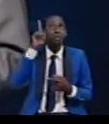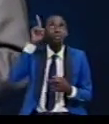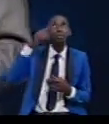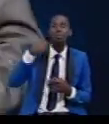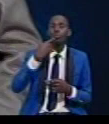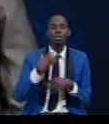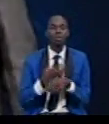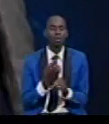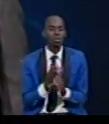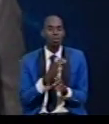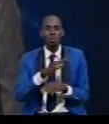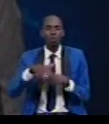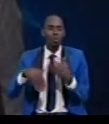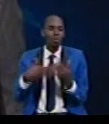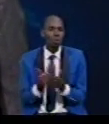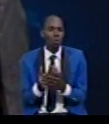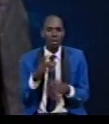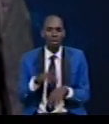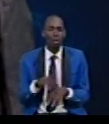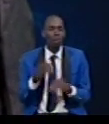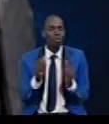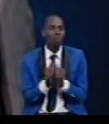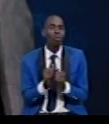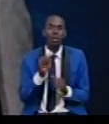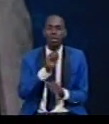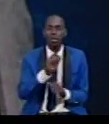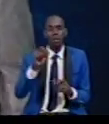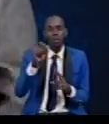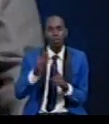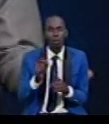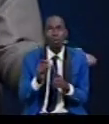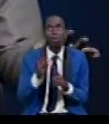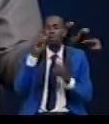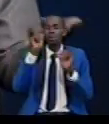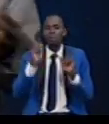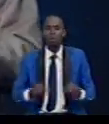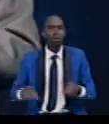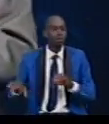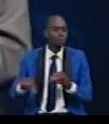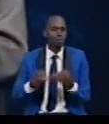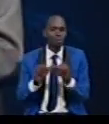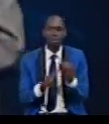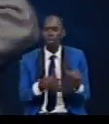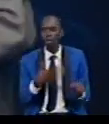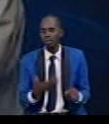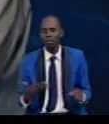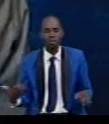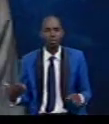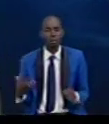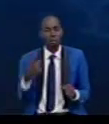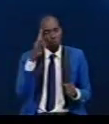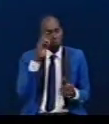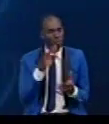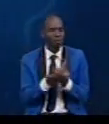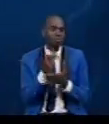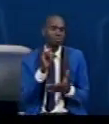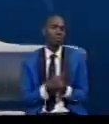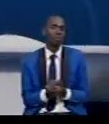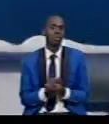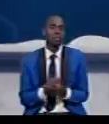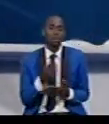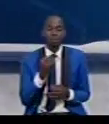earth with a single word. He can do everything. Believe that. The one who